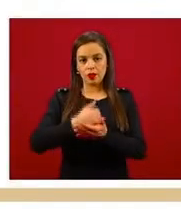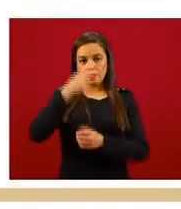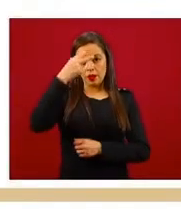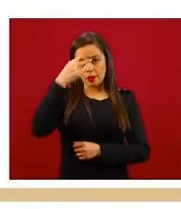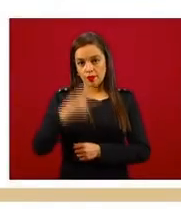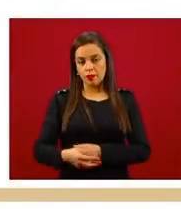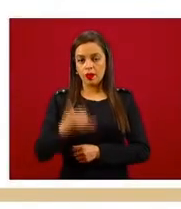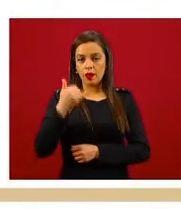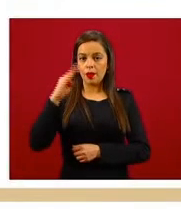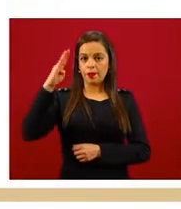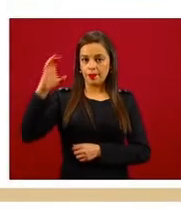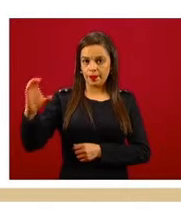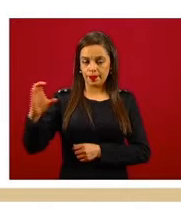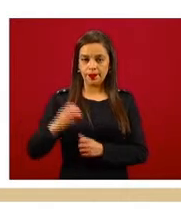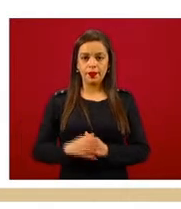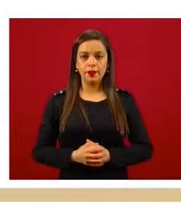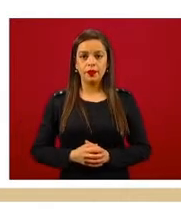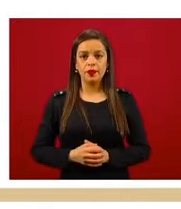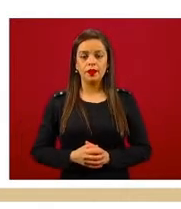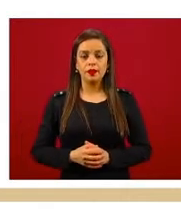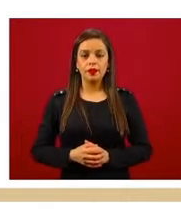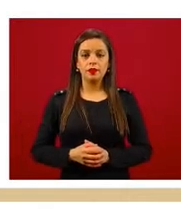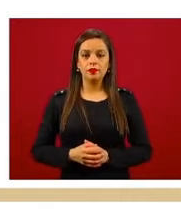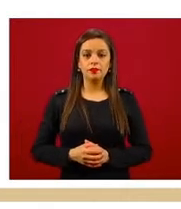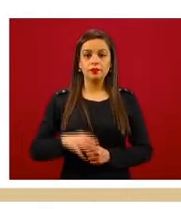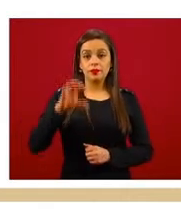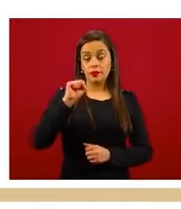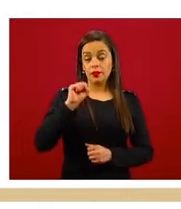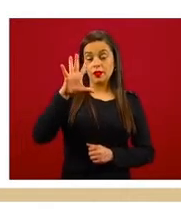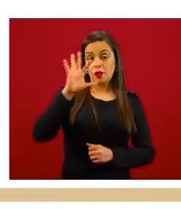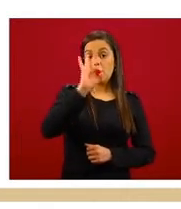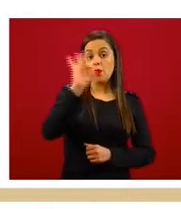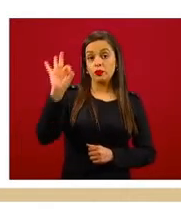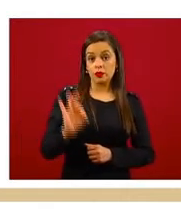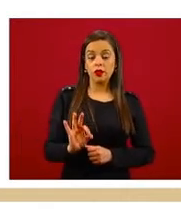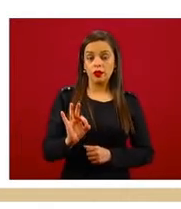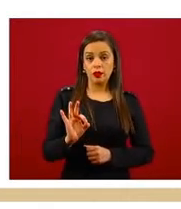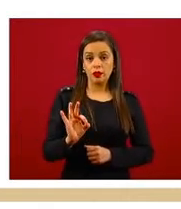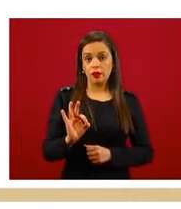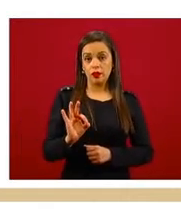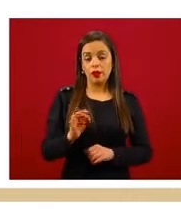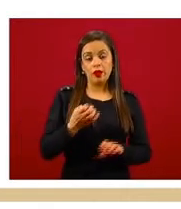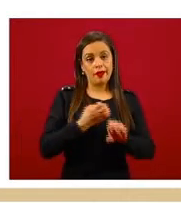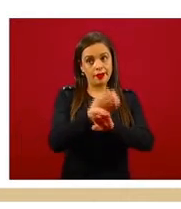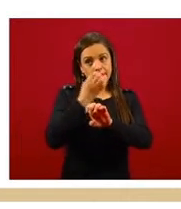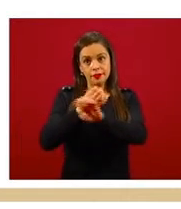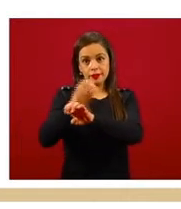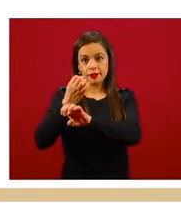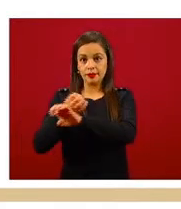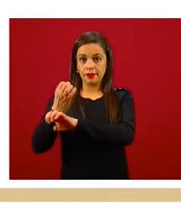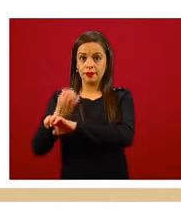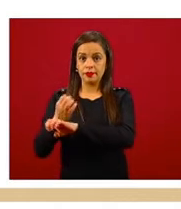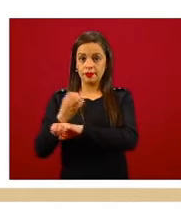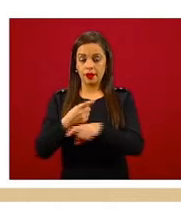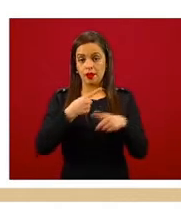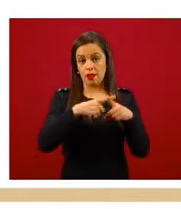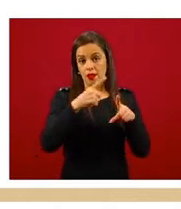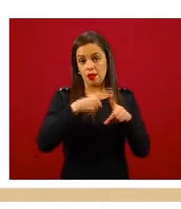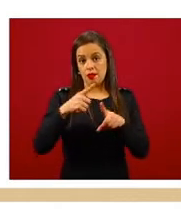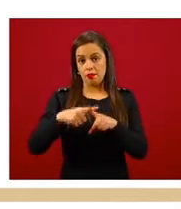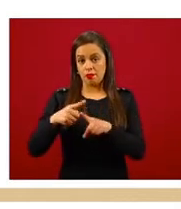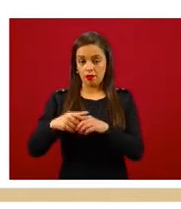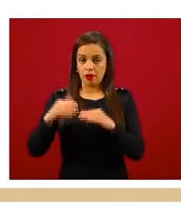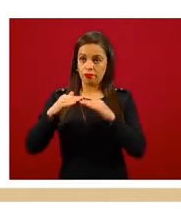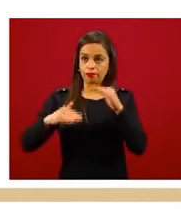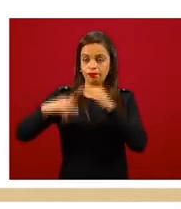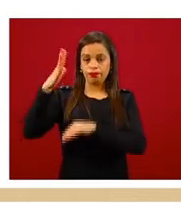y it's been Baja over for California, State of y Mexico, el Mexico City, Baja 65% de California, las and entidades federativas 65% of tienen the federal más de